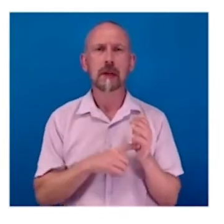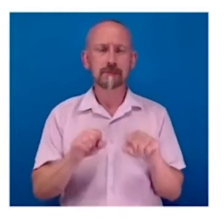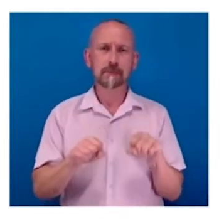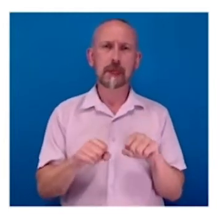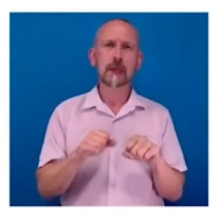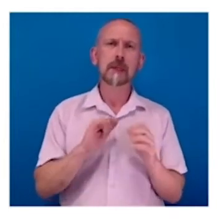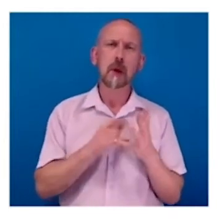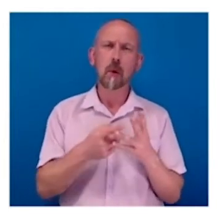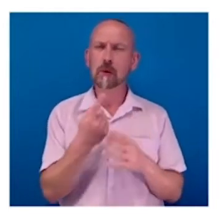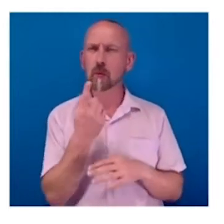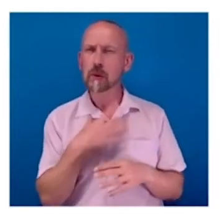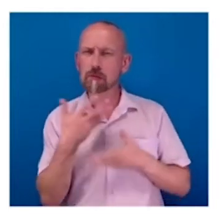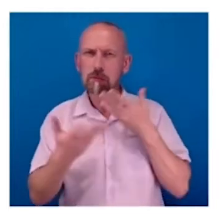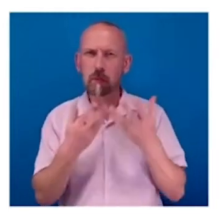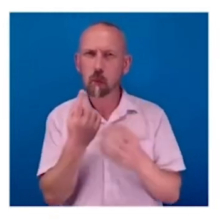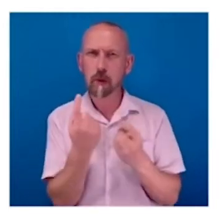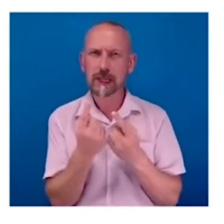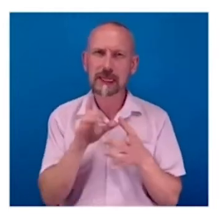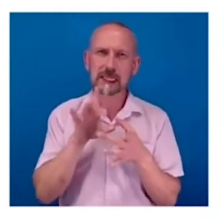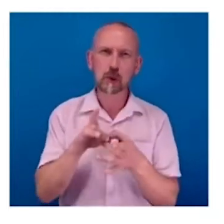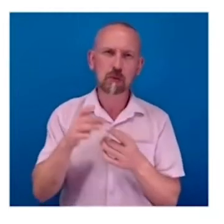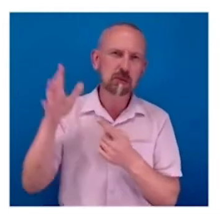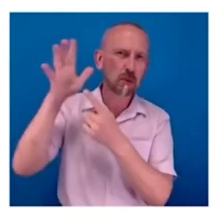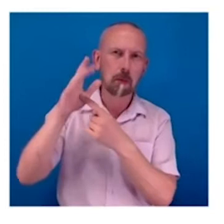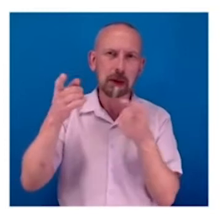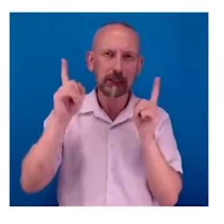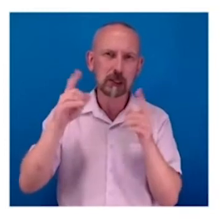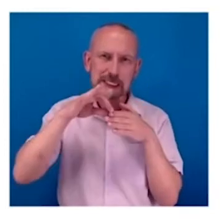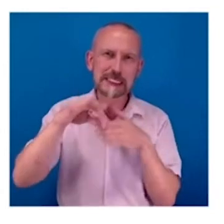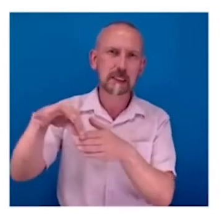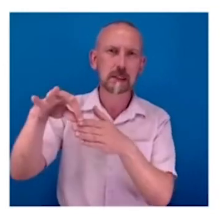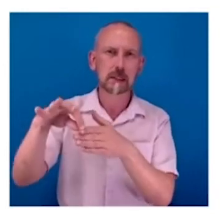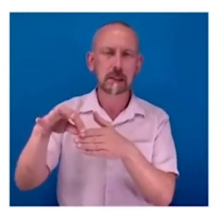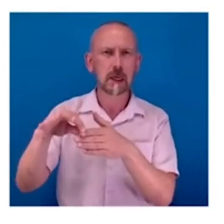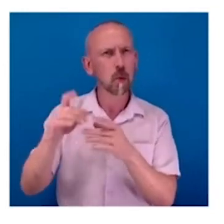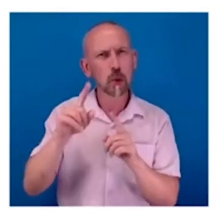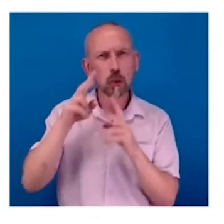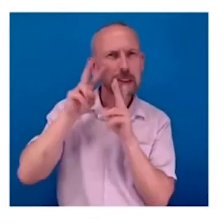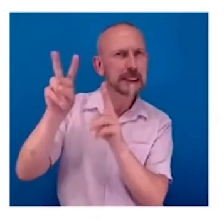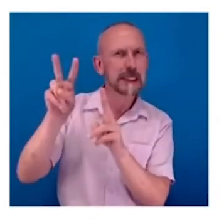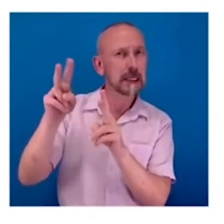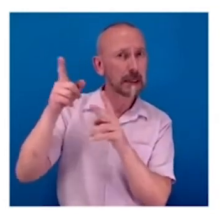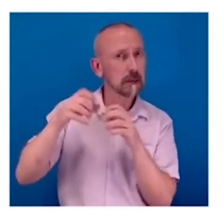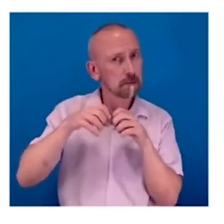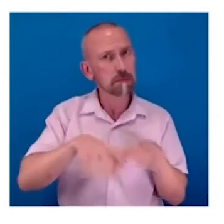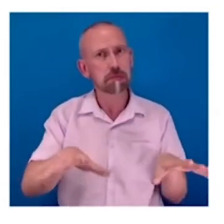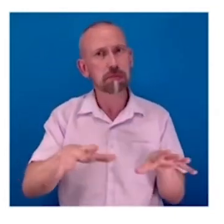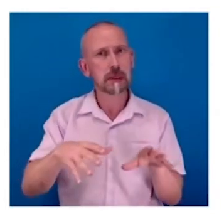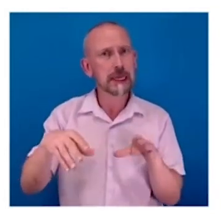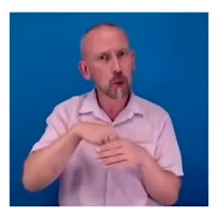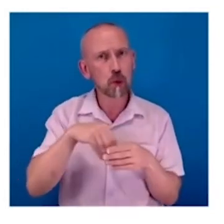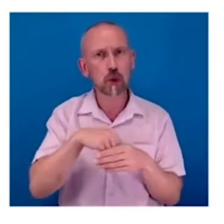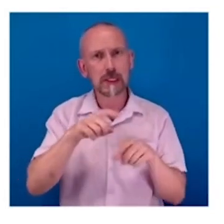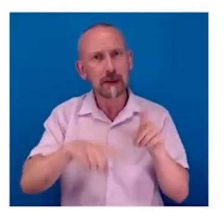to top down? Now with inclusion, diversity, are you seeing a shift towards not just